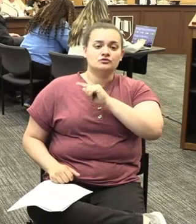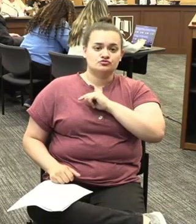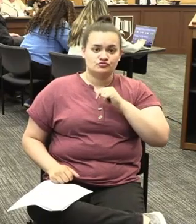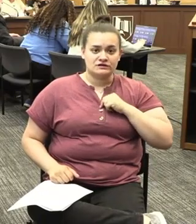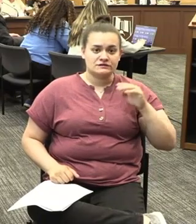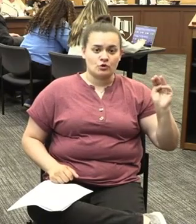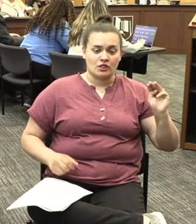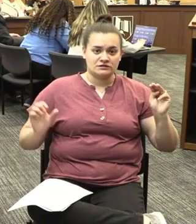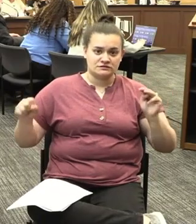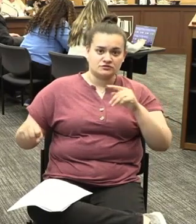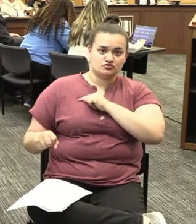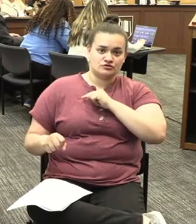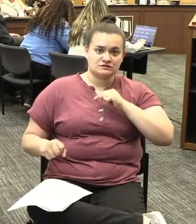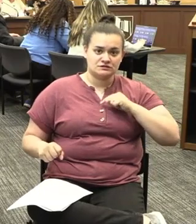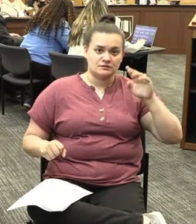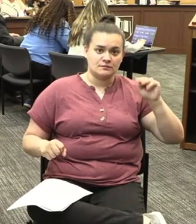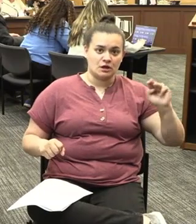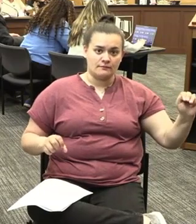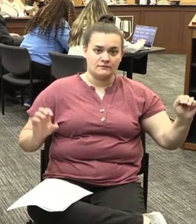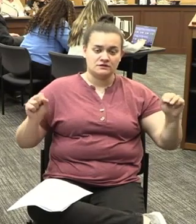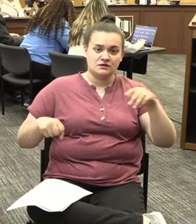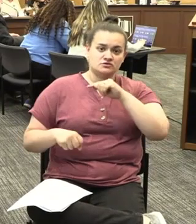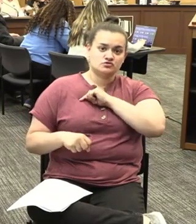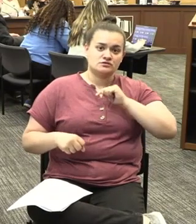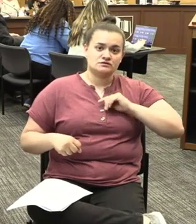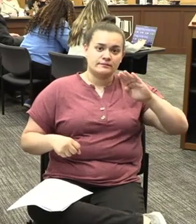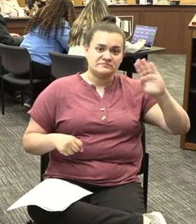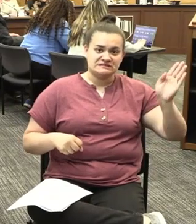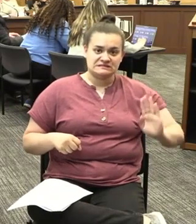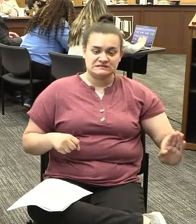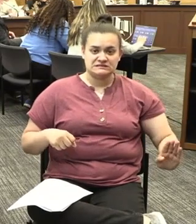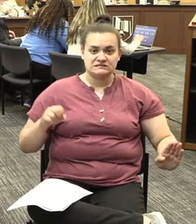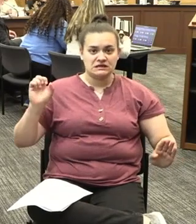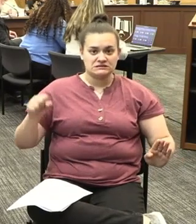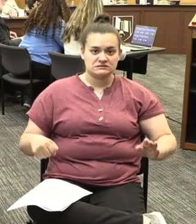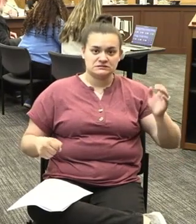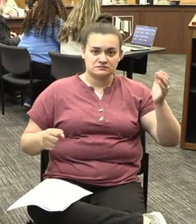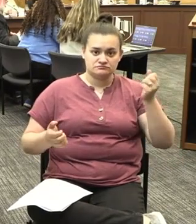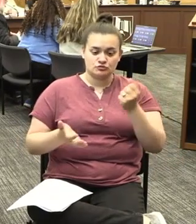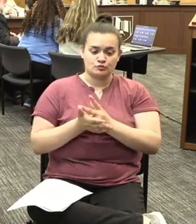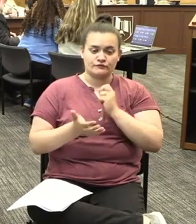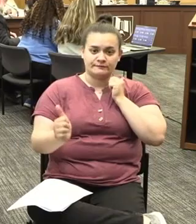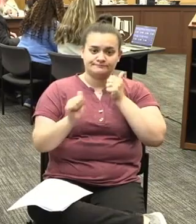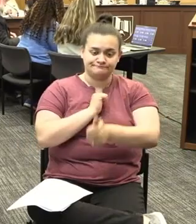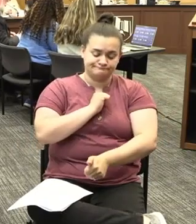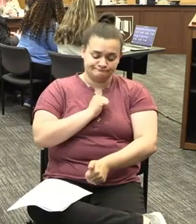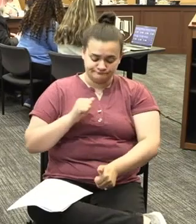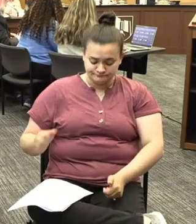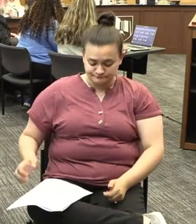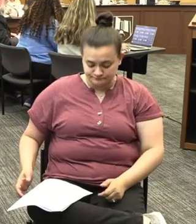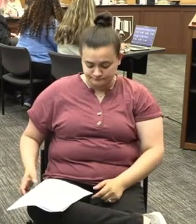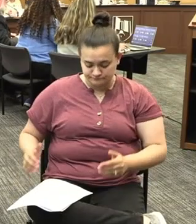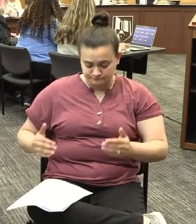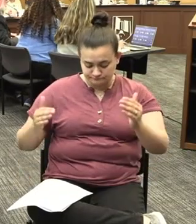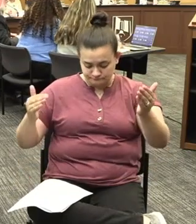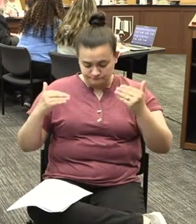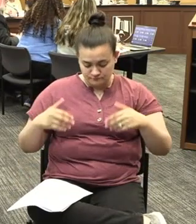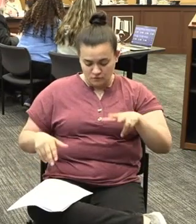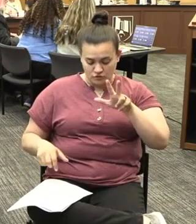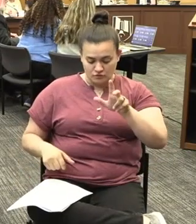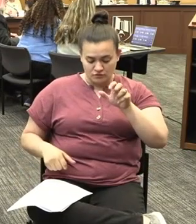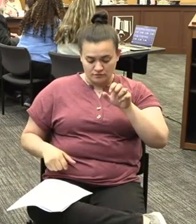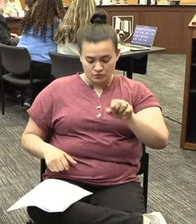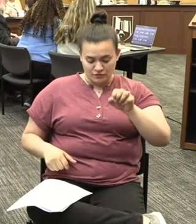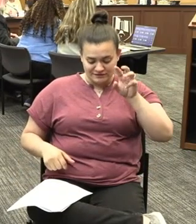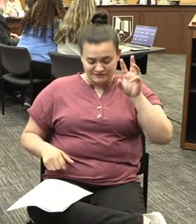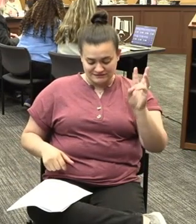Trustee Morales. Yes. Trustee McCullum, Yes. Trustee Budzinski, Yes. motion carried. Next item is